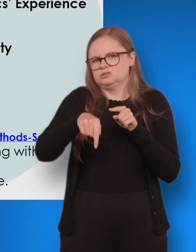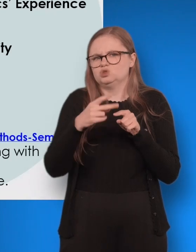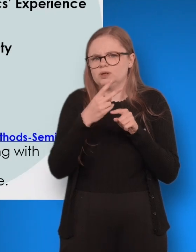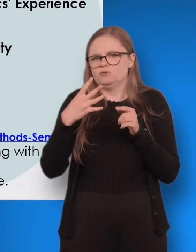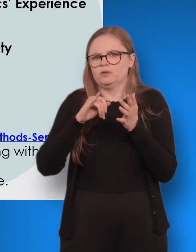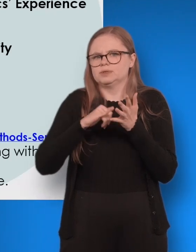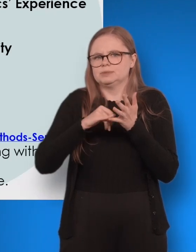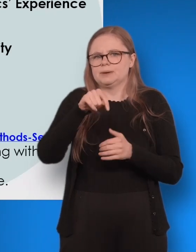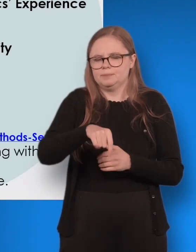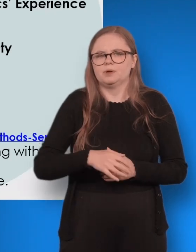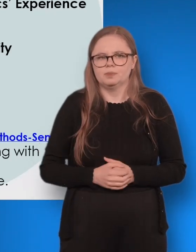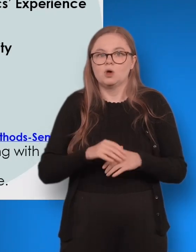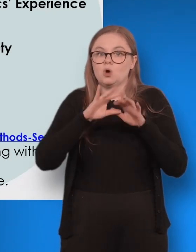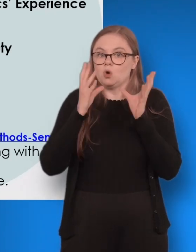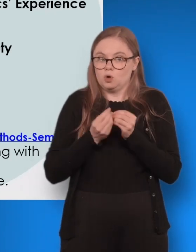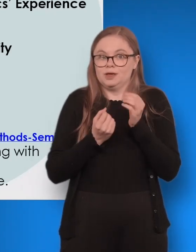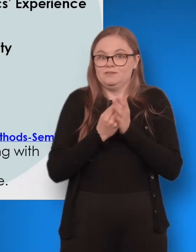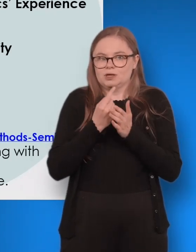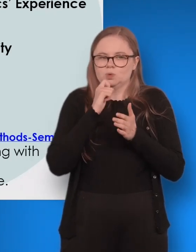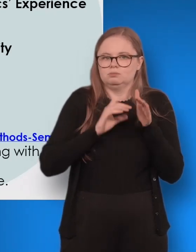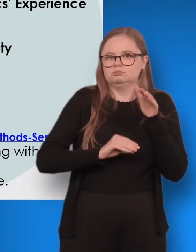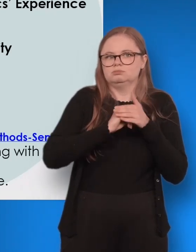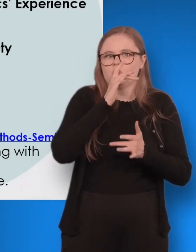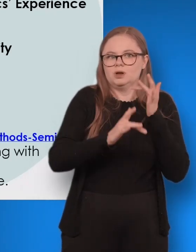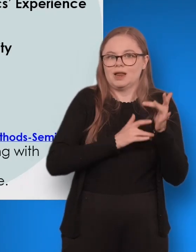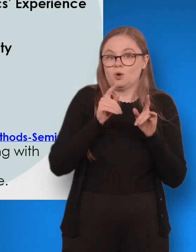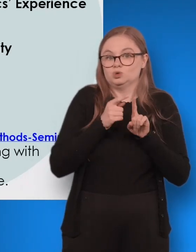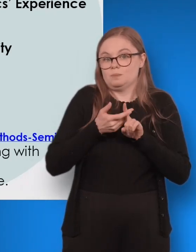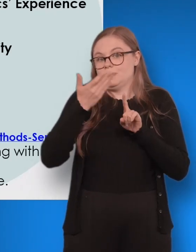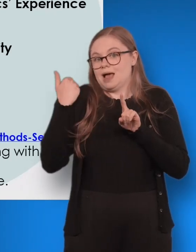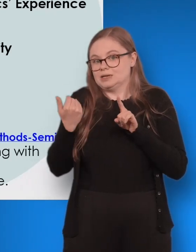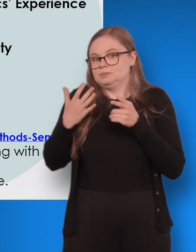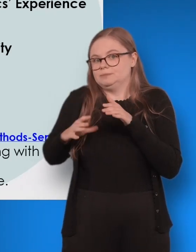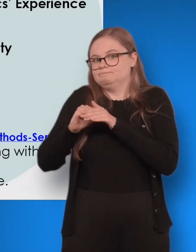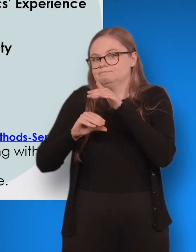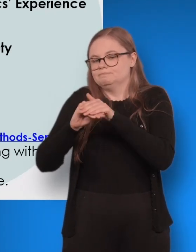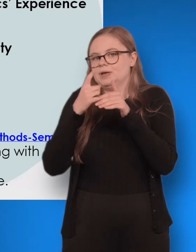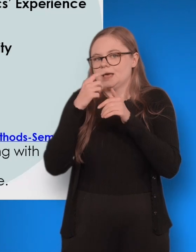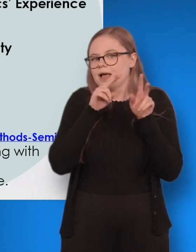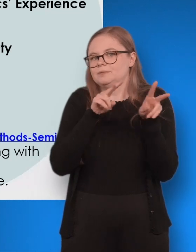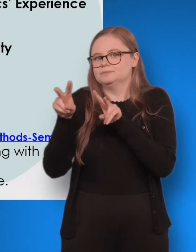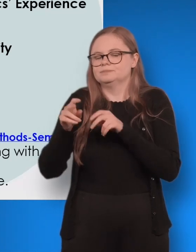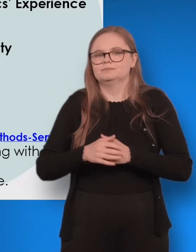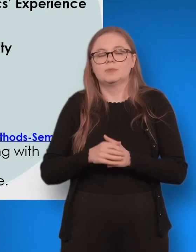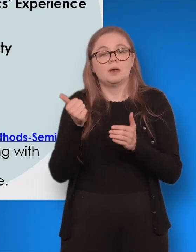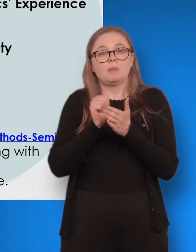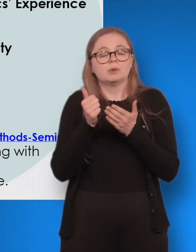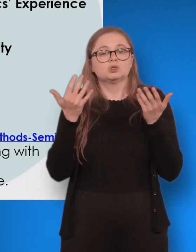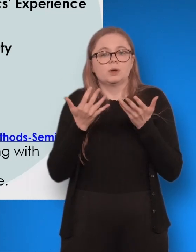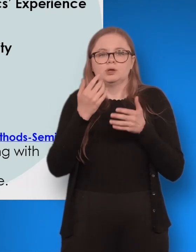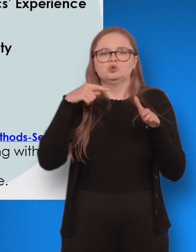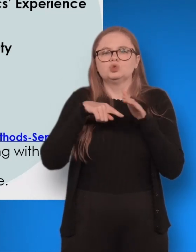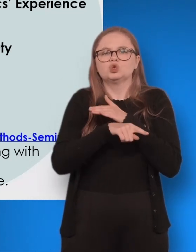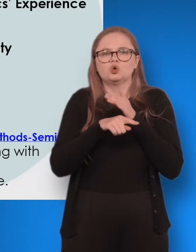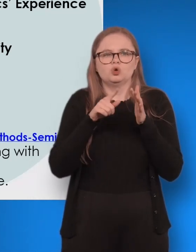and past events are all online. They're recorded and they're published on the EDICa YouTube channel,